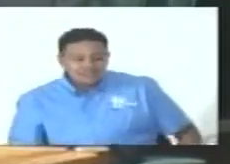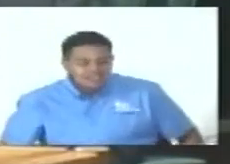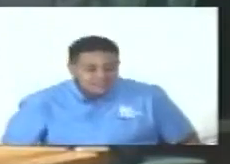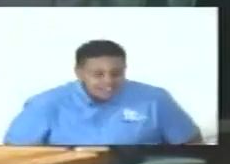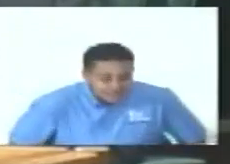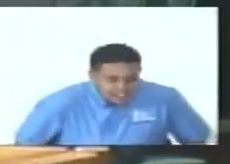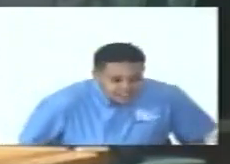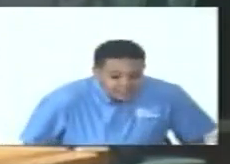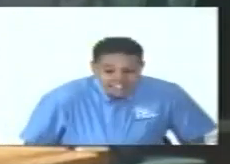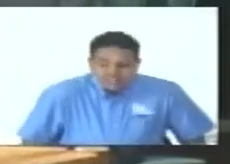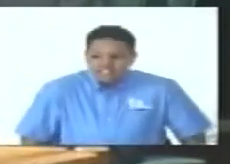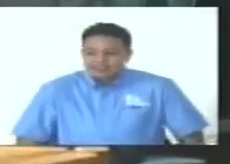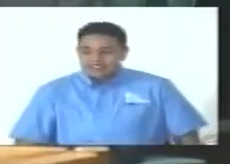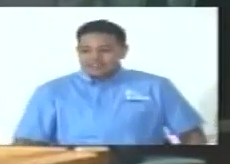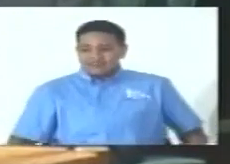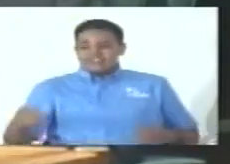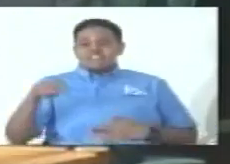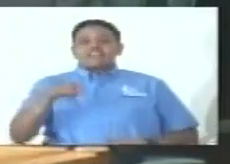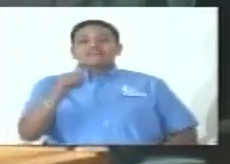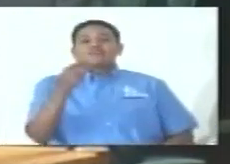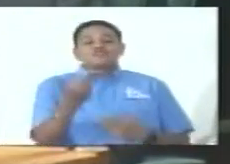downstairs when you guys join us for lunch.